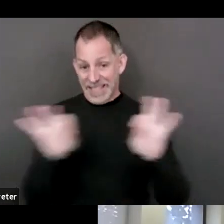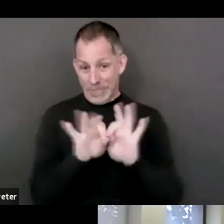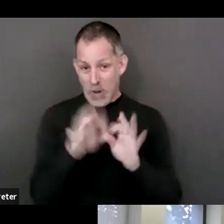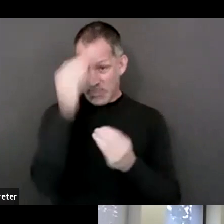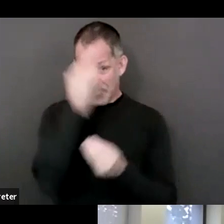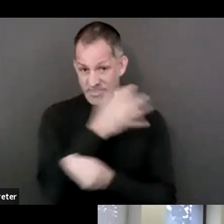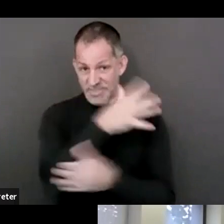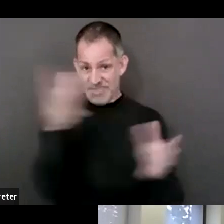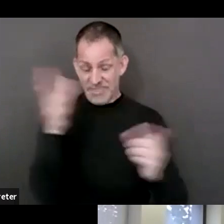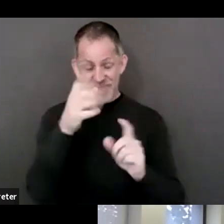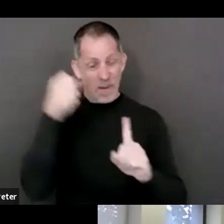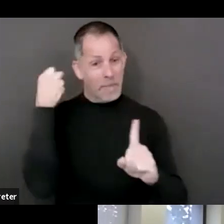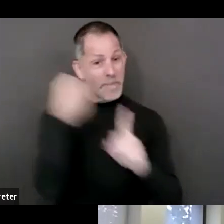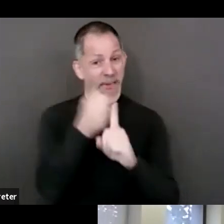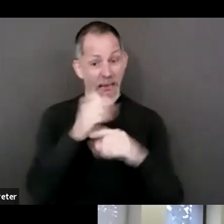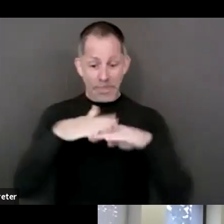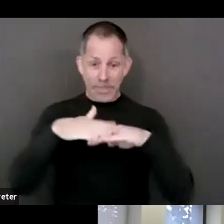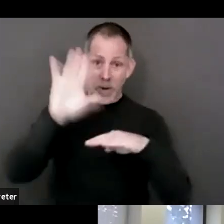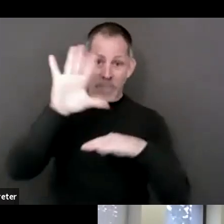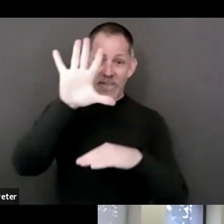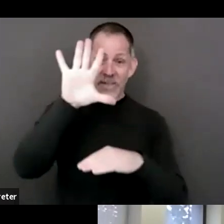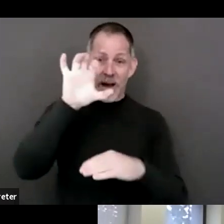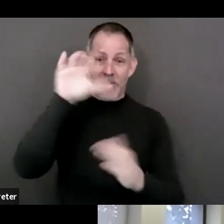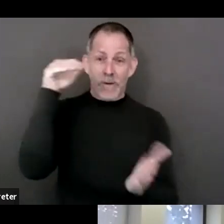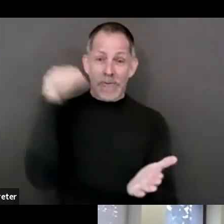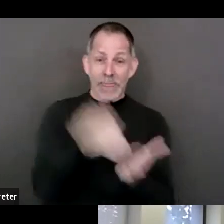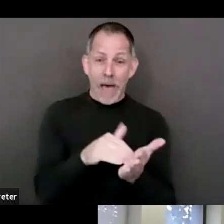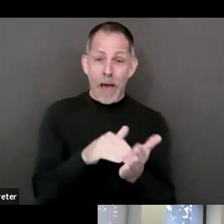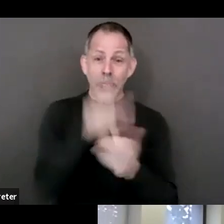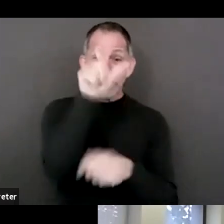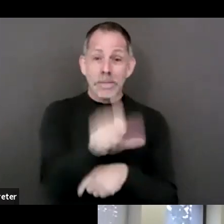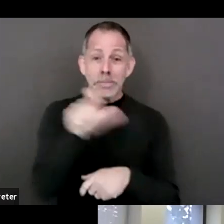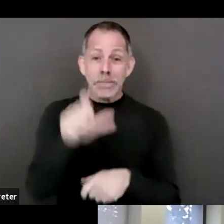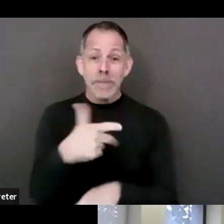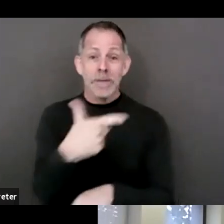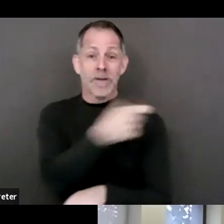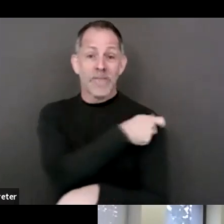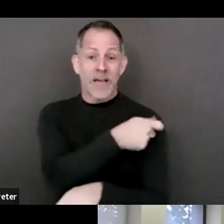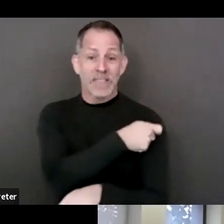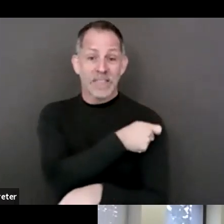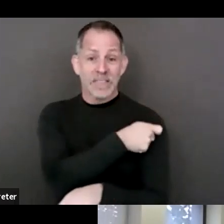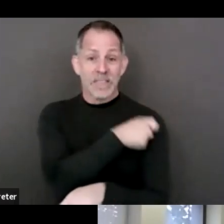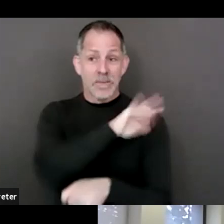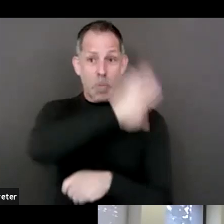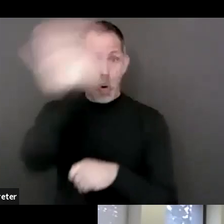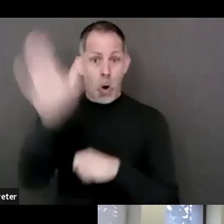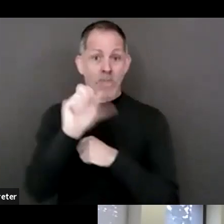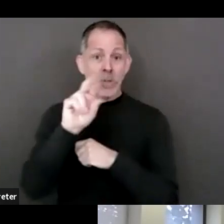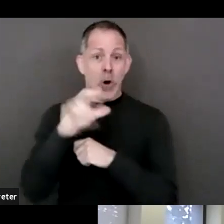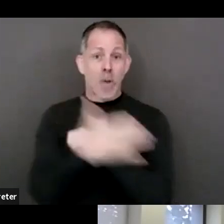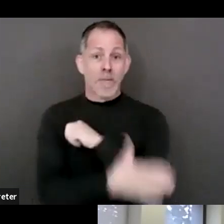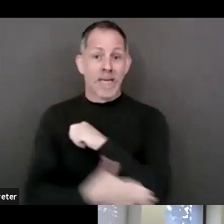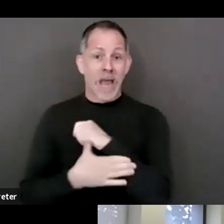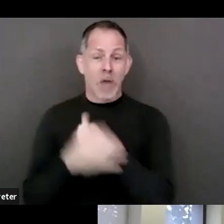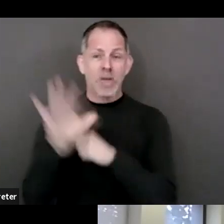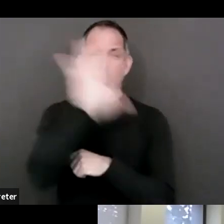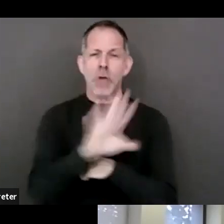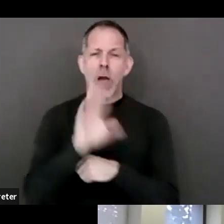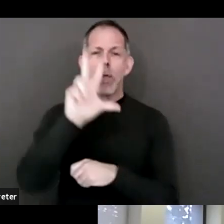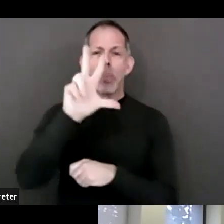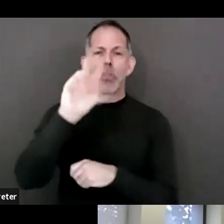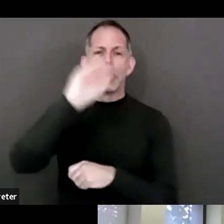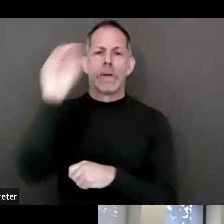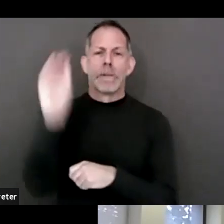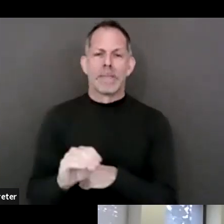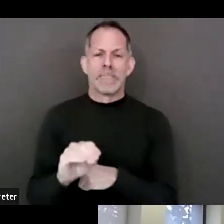that translates to about 30% of our residents over the age of 16 fully vaccinated. So congratulations to the team. A lot more to do,